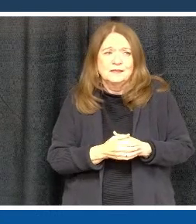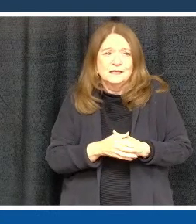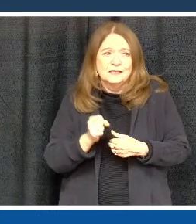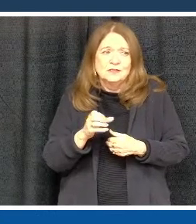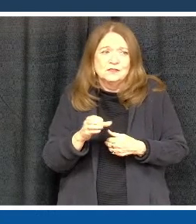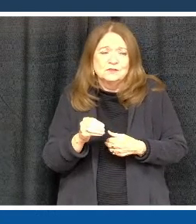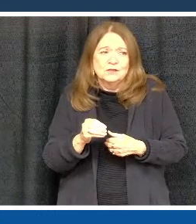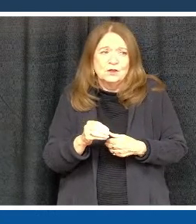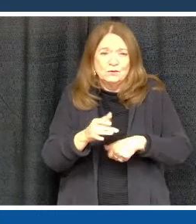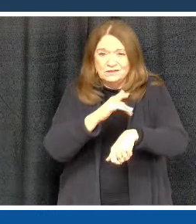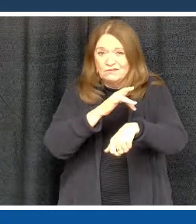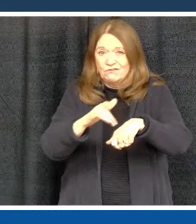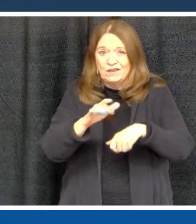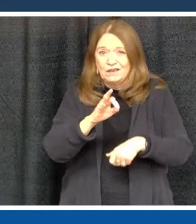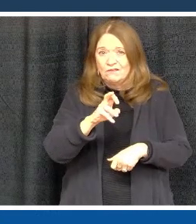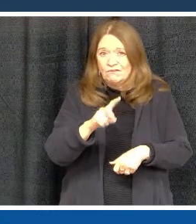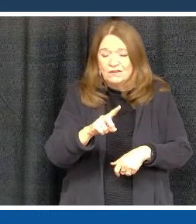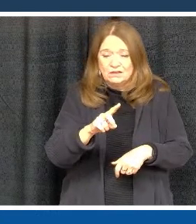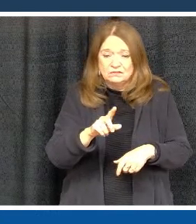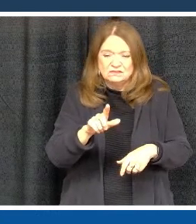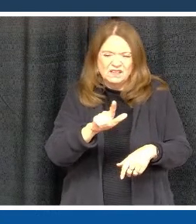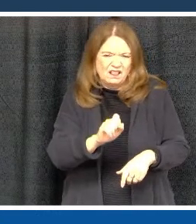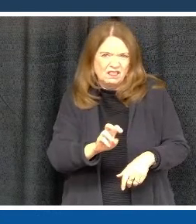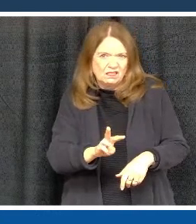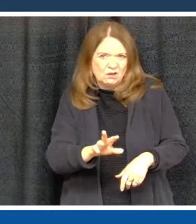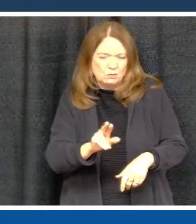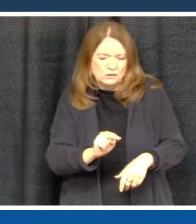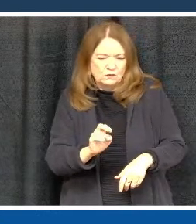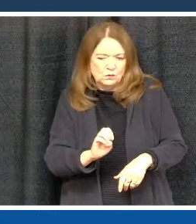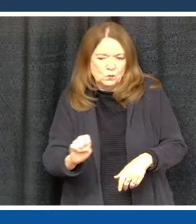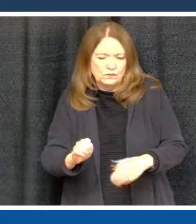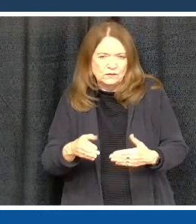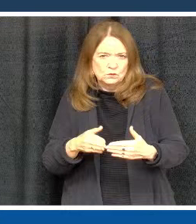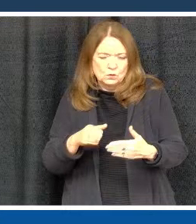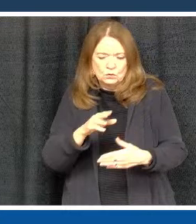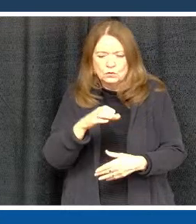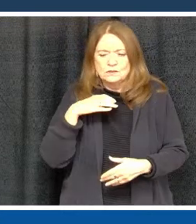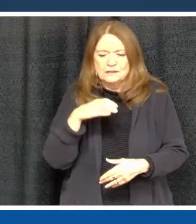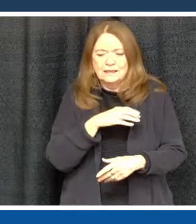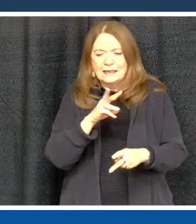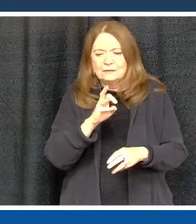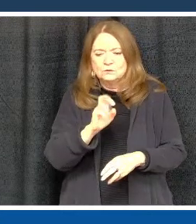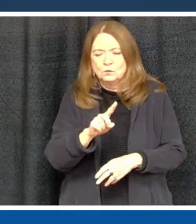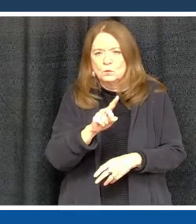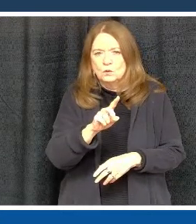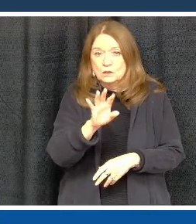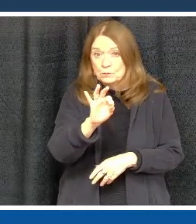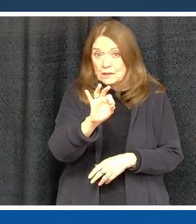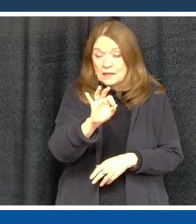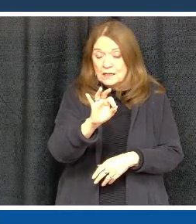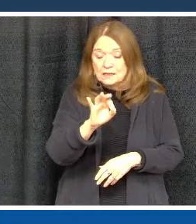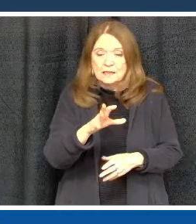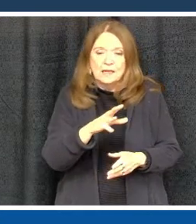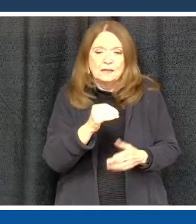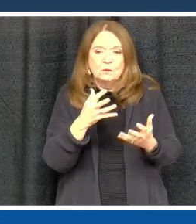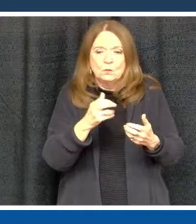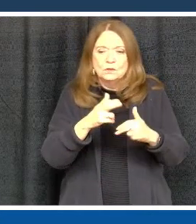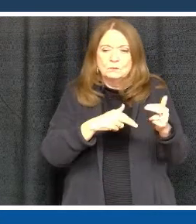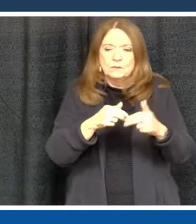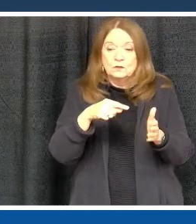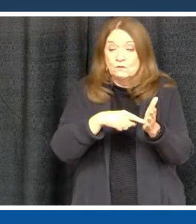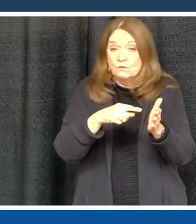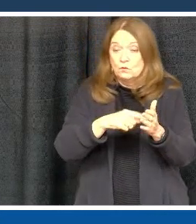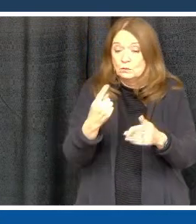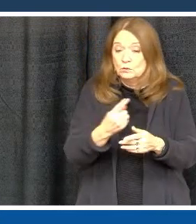vacant field with a low area in the northeast corner. This is in Council Ward number 9. The applicant's statement is to build affordable